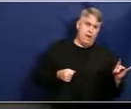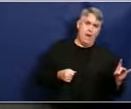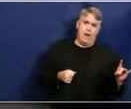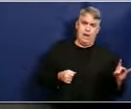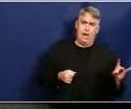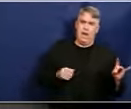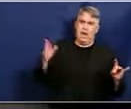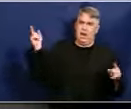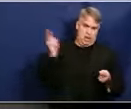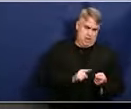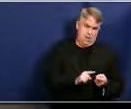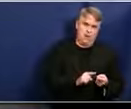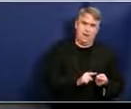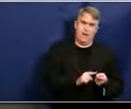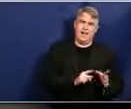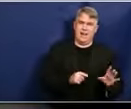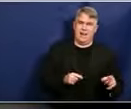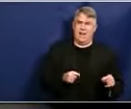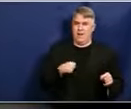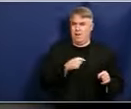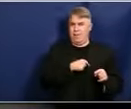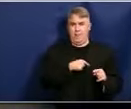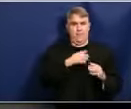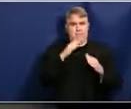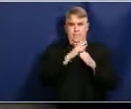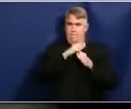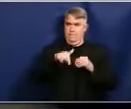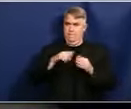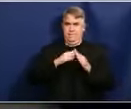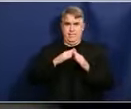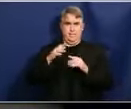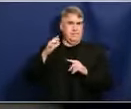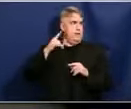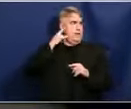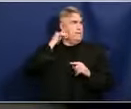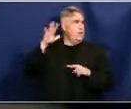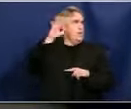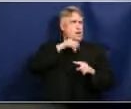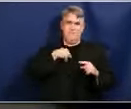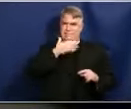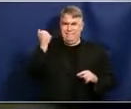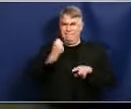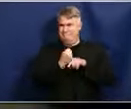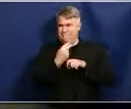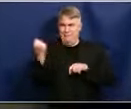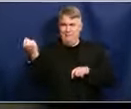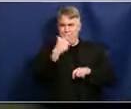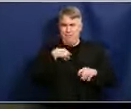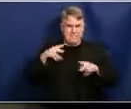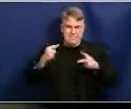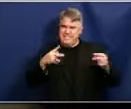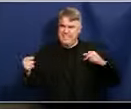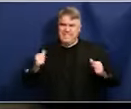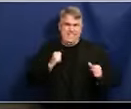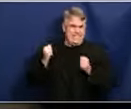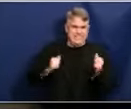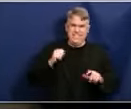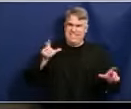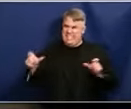state in vaccines. We've got to continue to do it responsibly, but we're on a path and trajectory to work our way out of this.